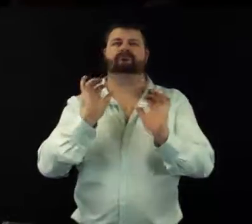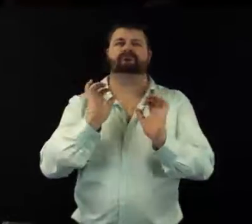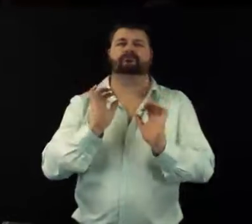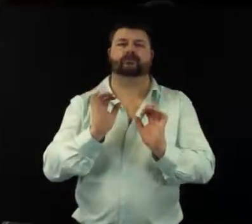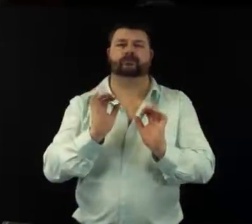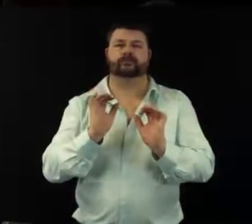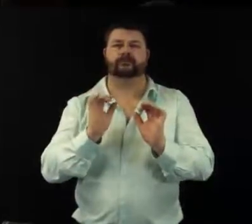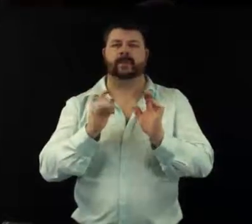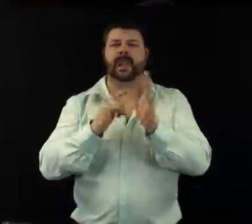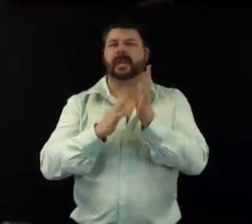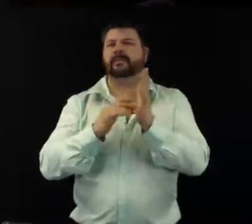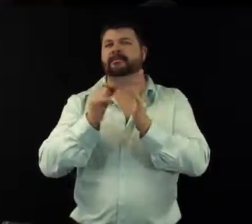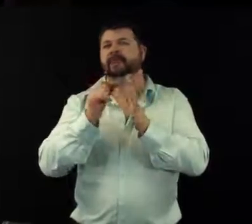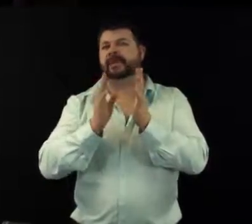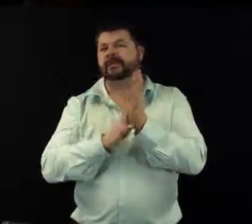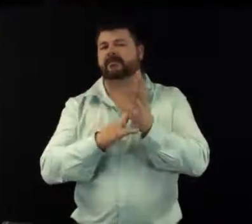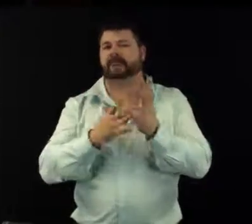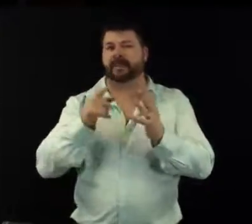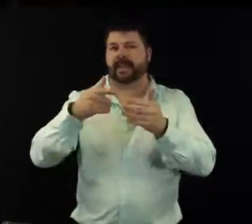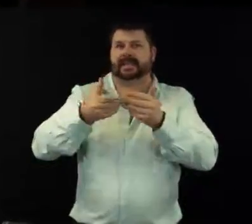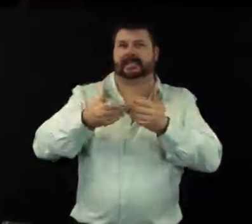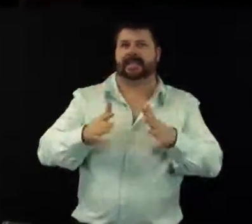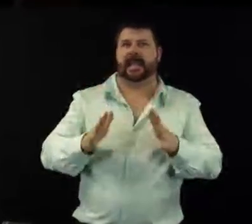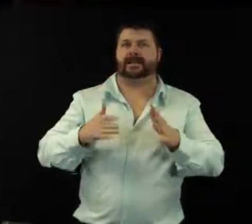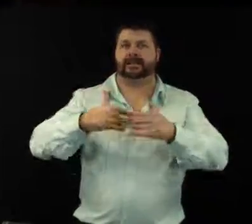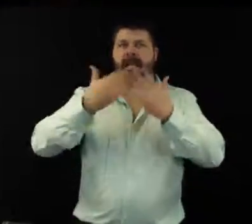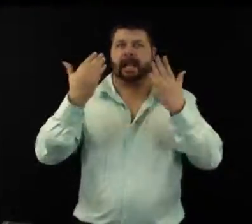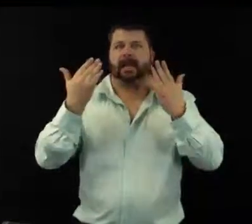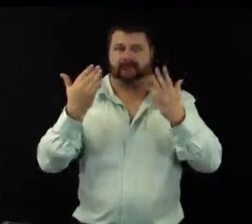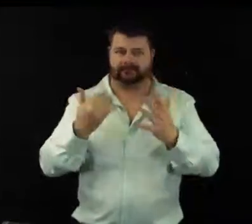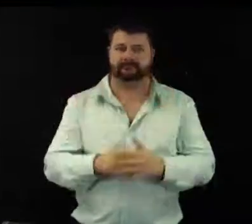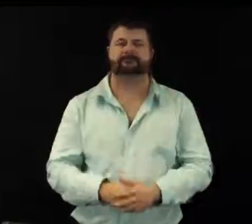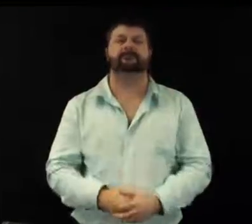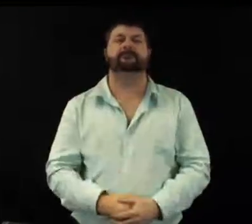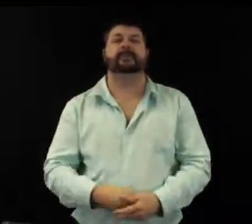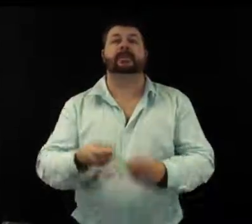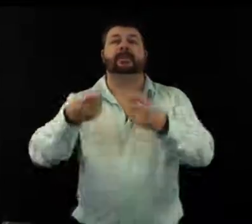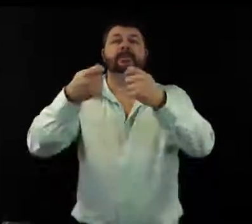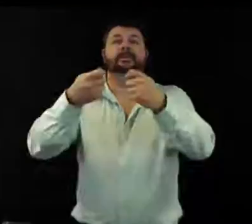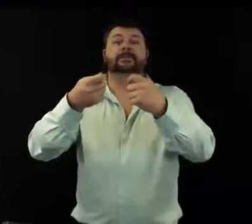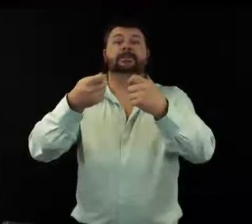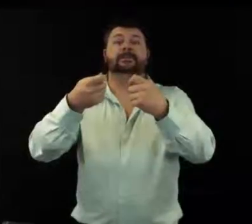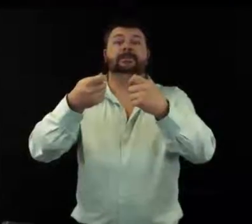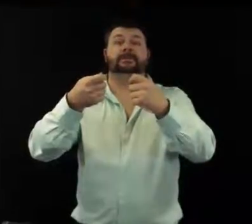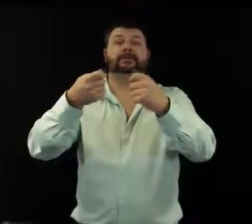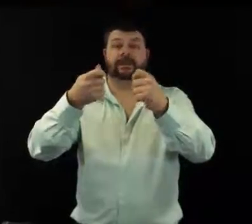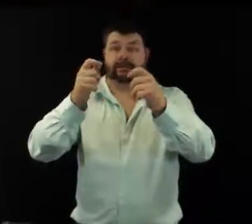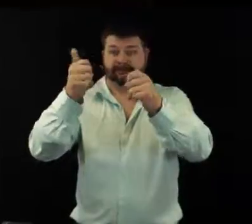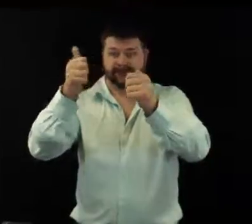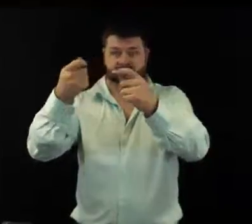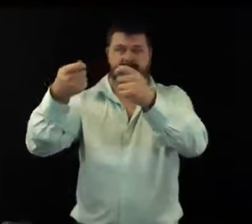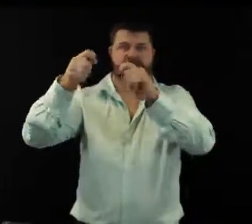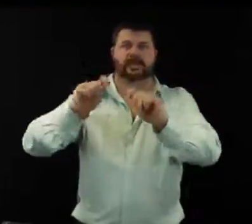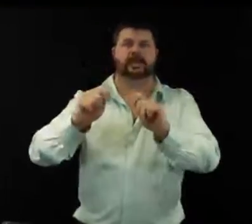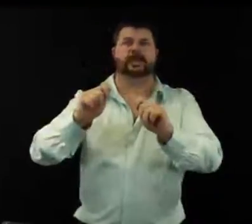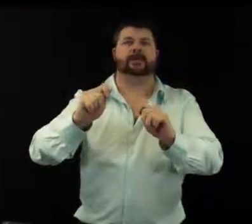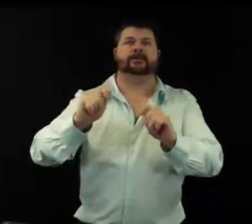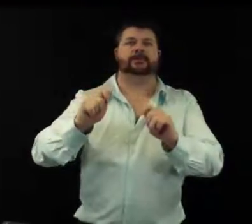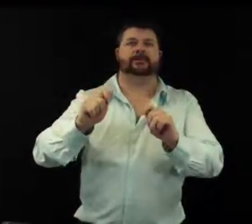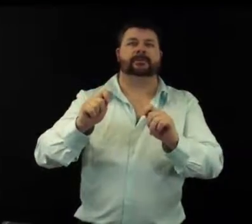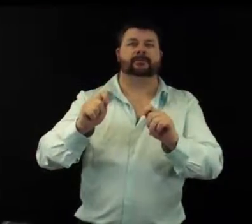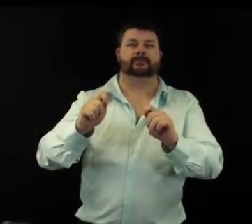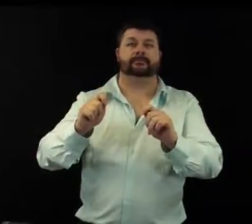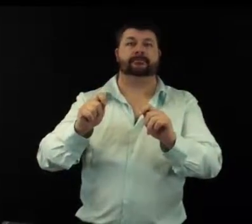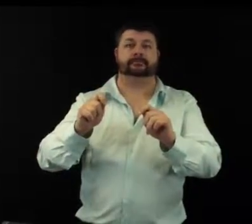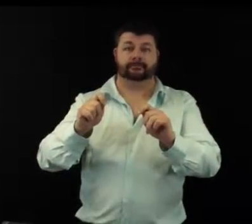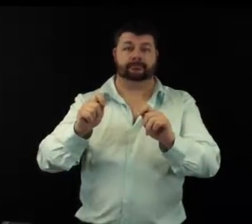and AM/PM wheels to set the desired start time for the event. Next, tap on the Ends button and use the same procedure to